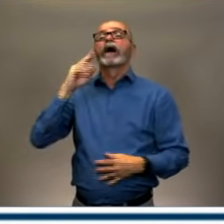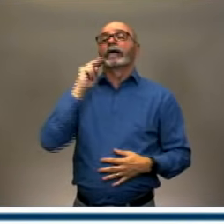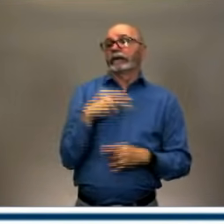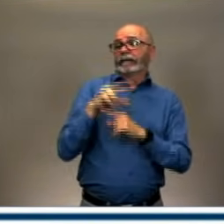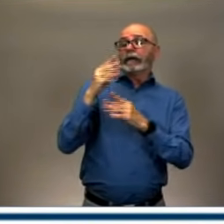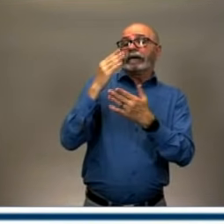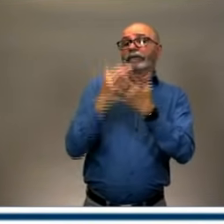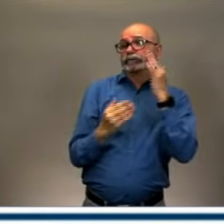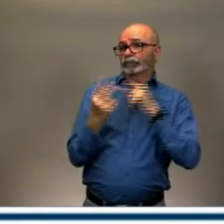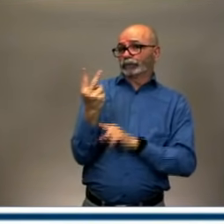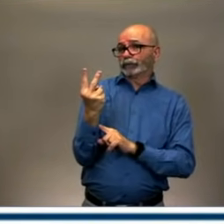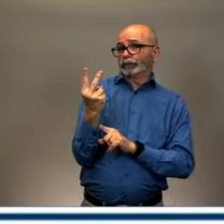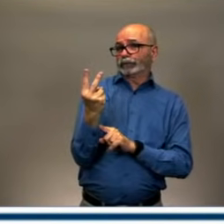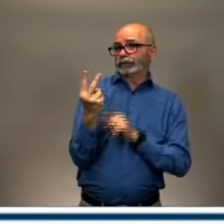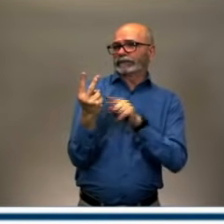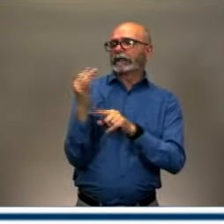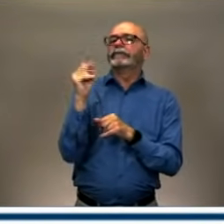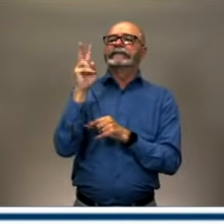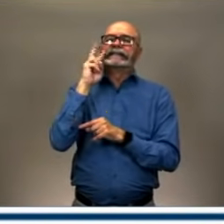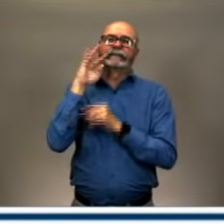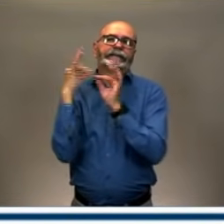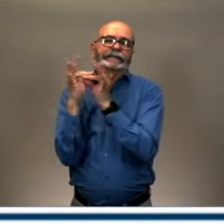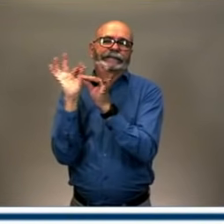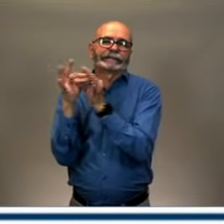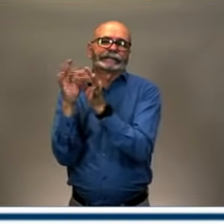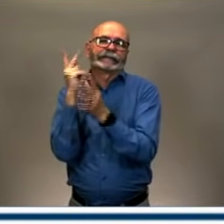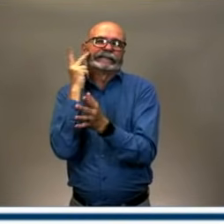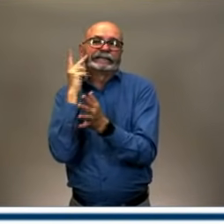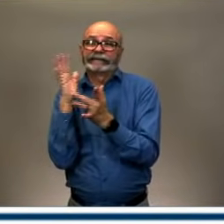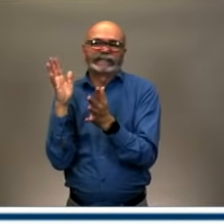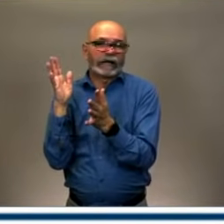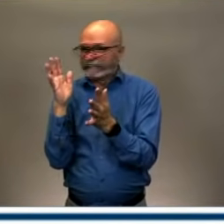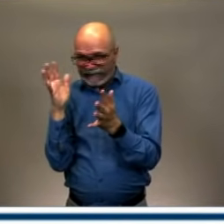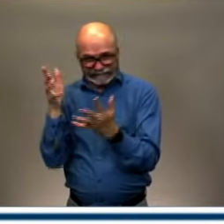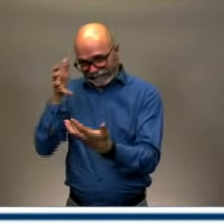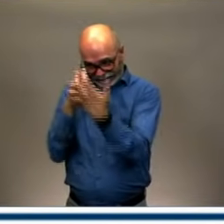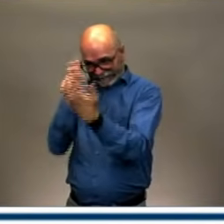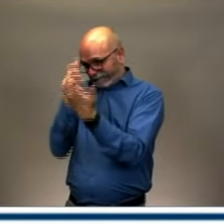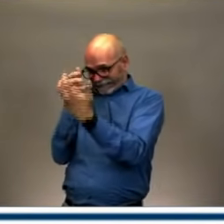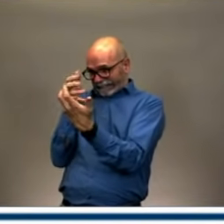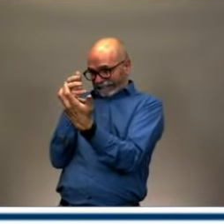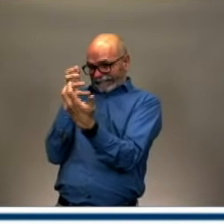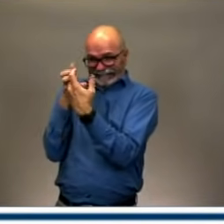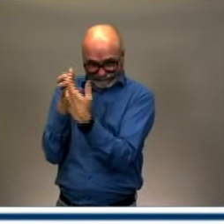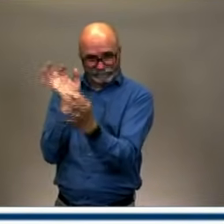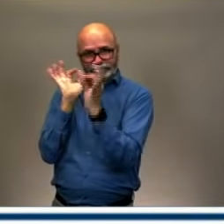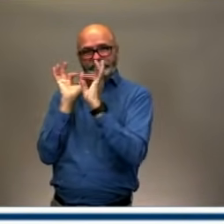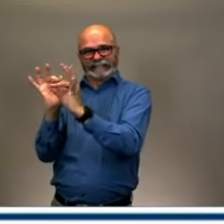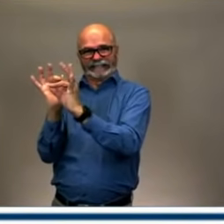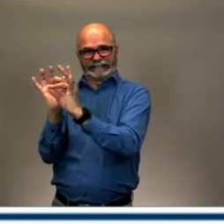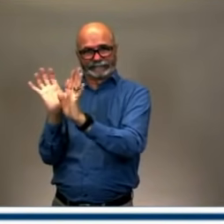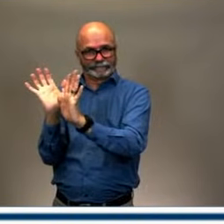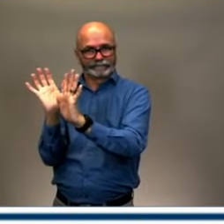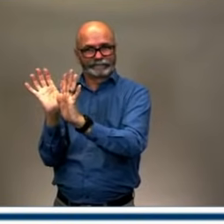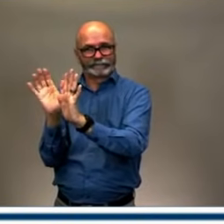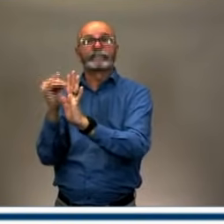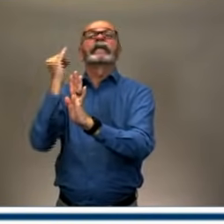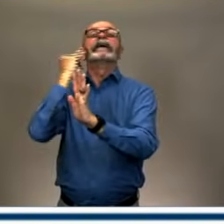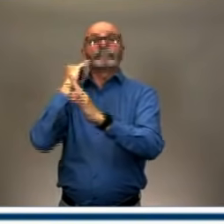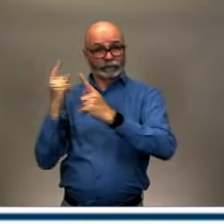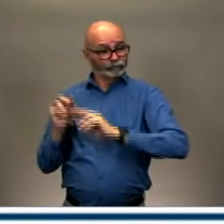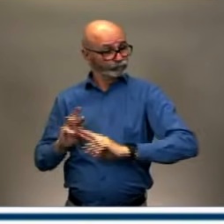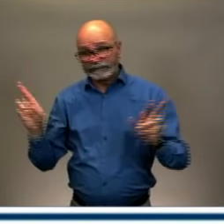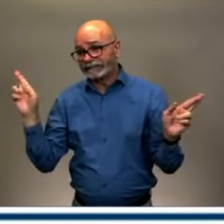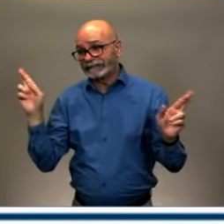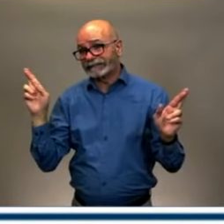them, making sure they work or what we need to adjust, because we have to have those all in place once we get into phase 2. And